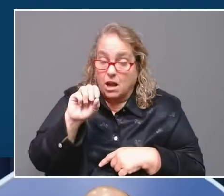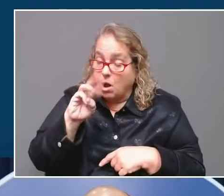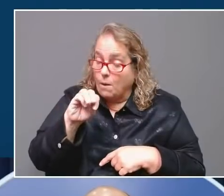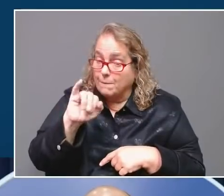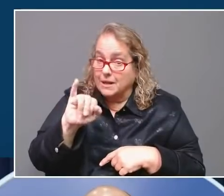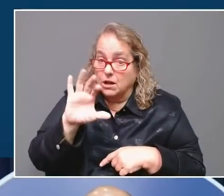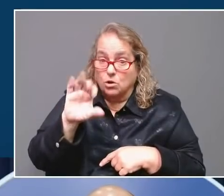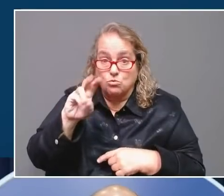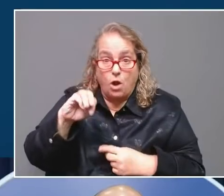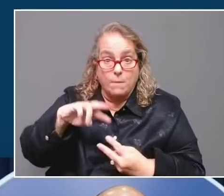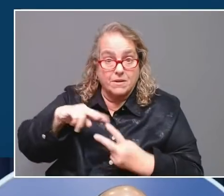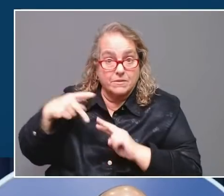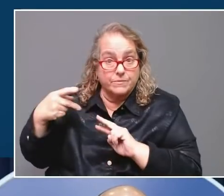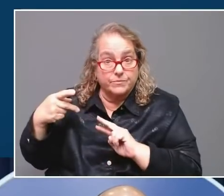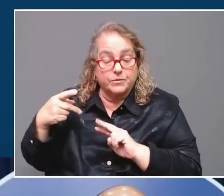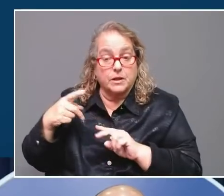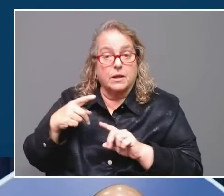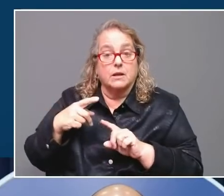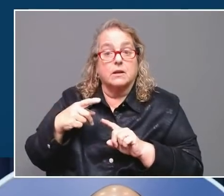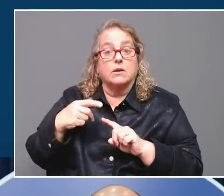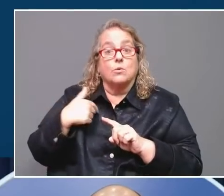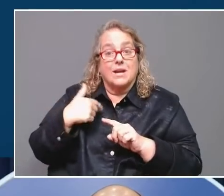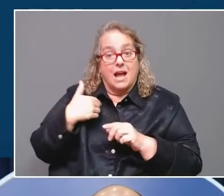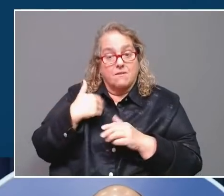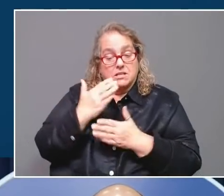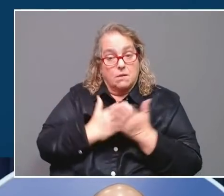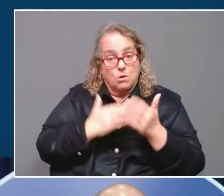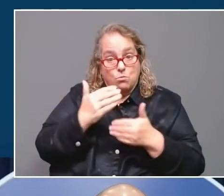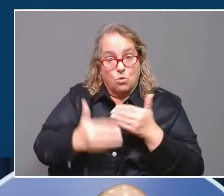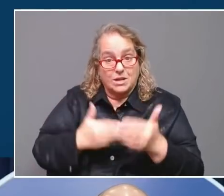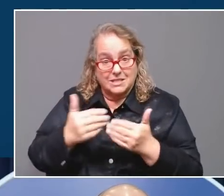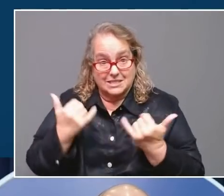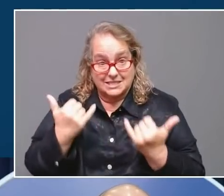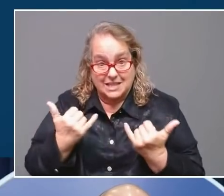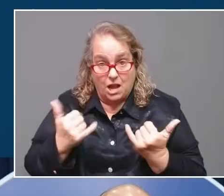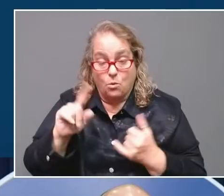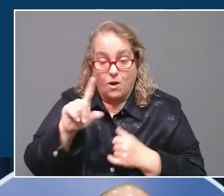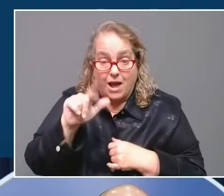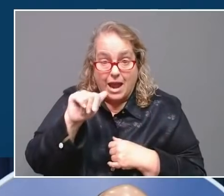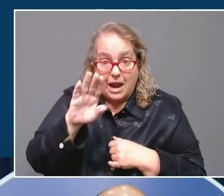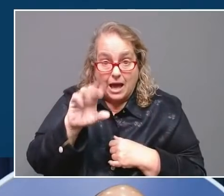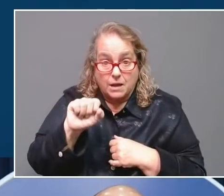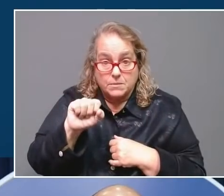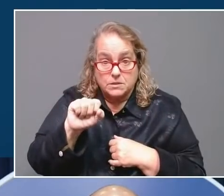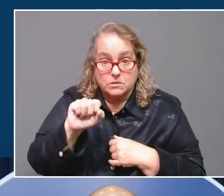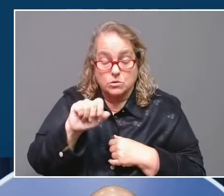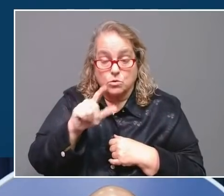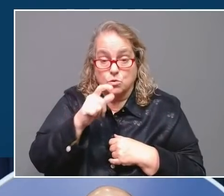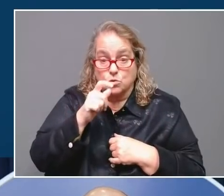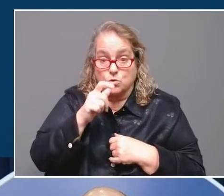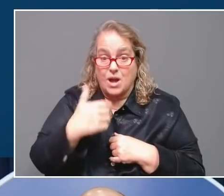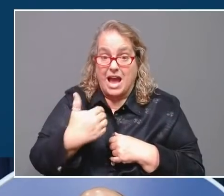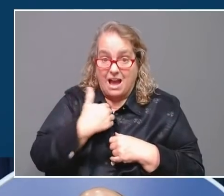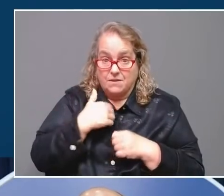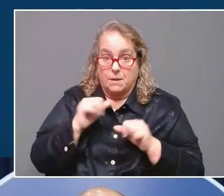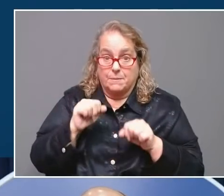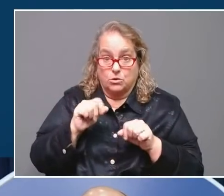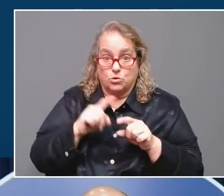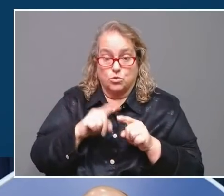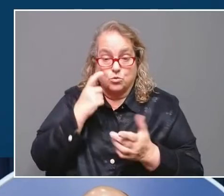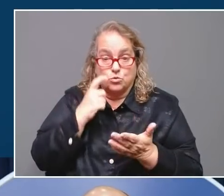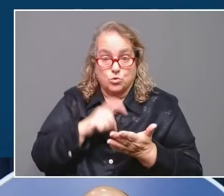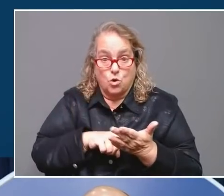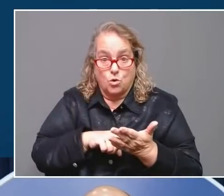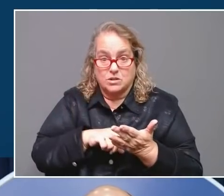sentinel surveillance processes in place where laboratories who have the capacity to notice an abnormal pattern